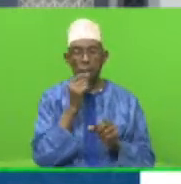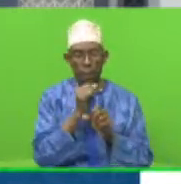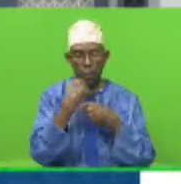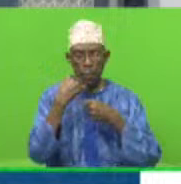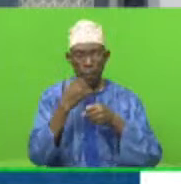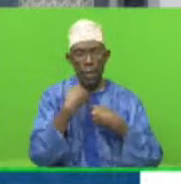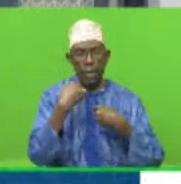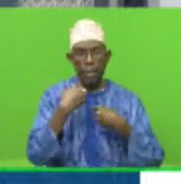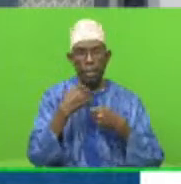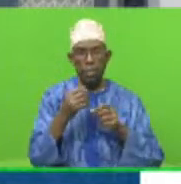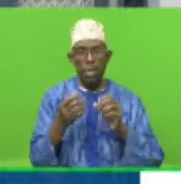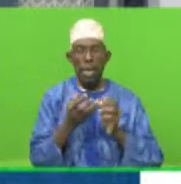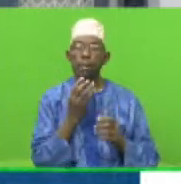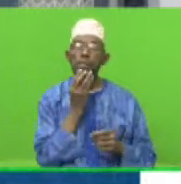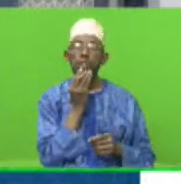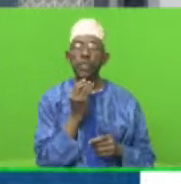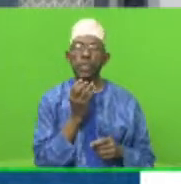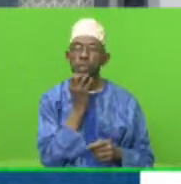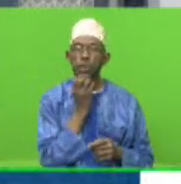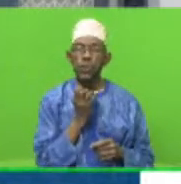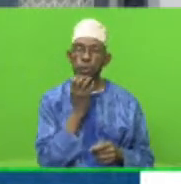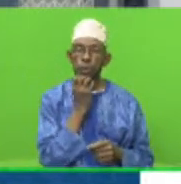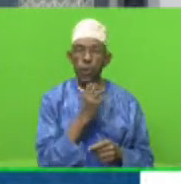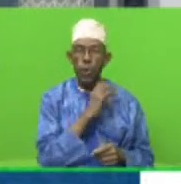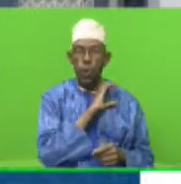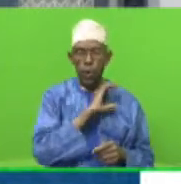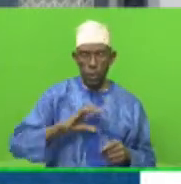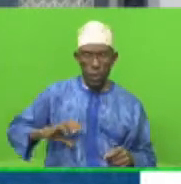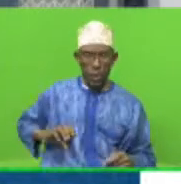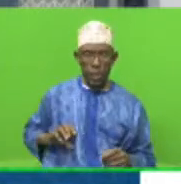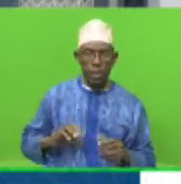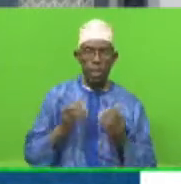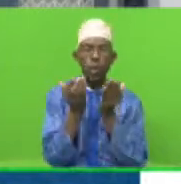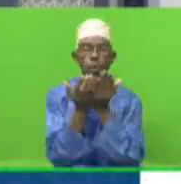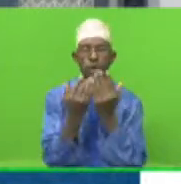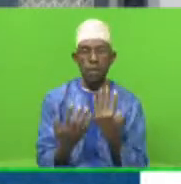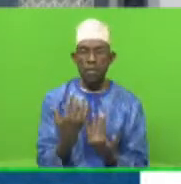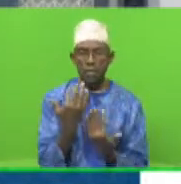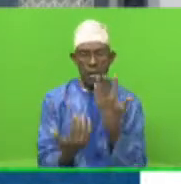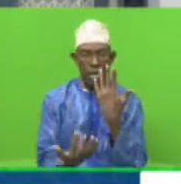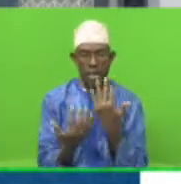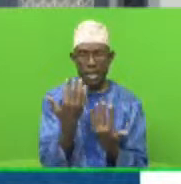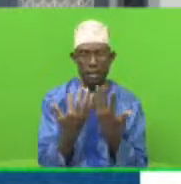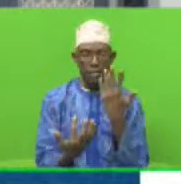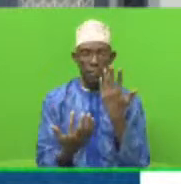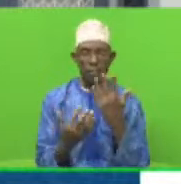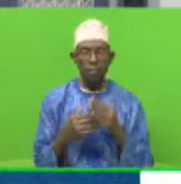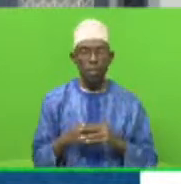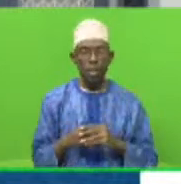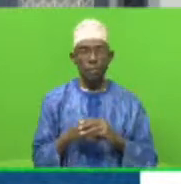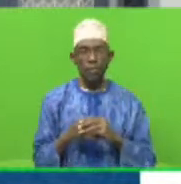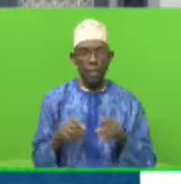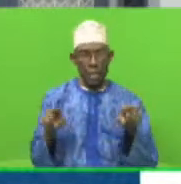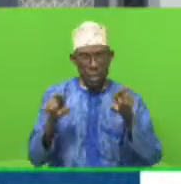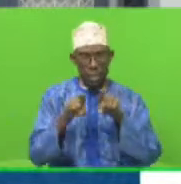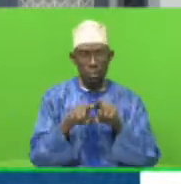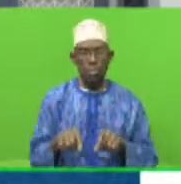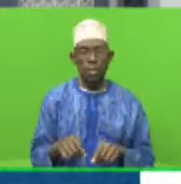aw yunassiranihi, aw yumajjisanihi, kama tantuju